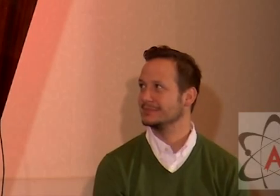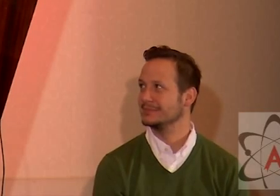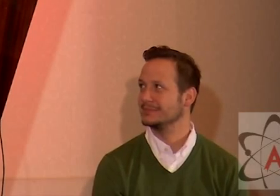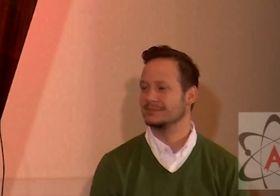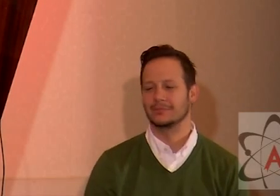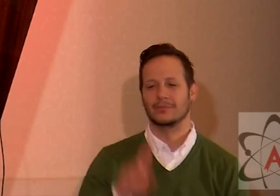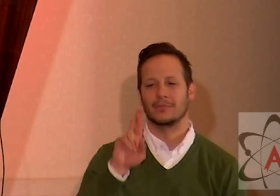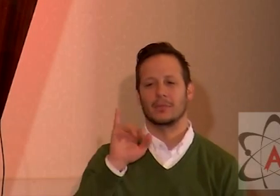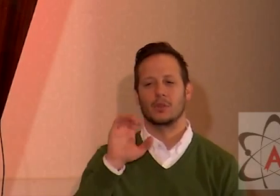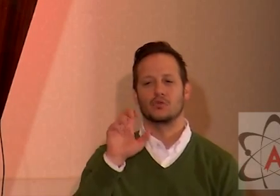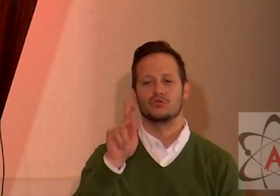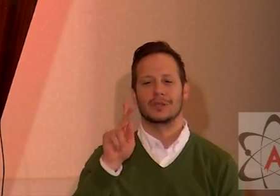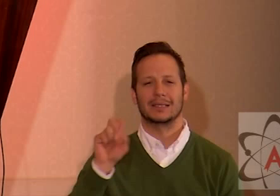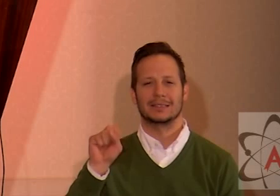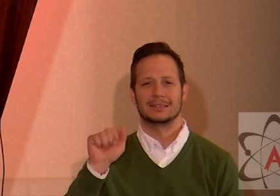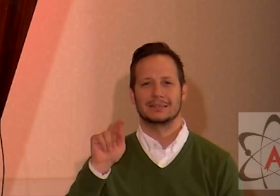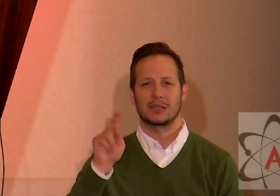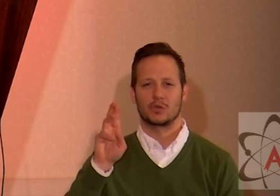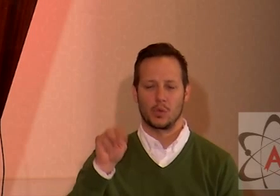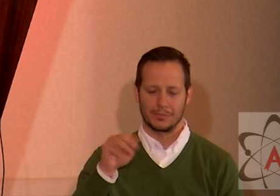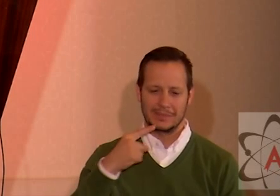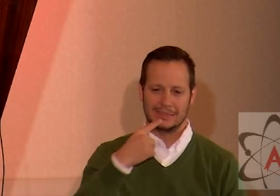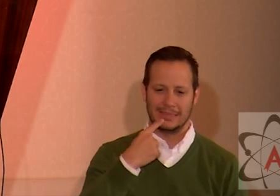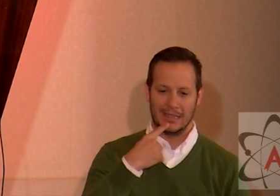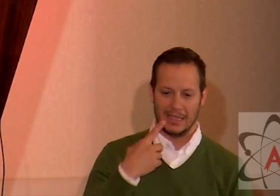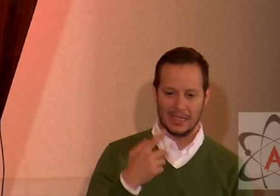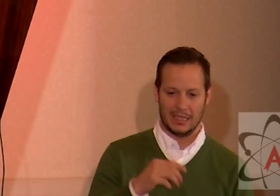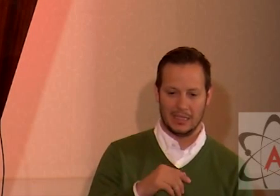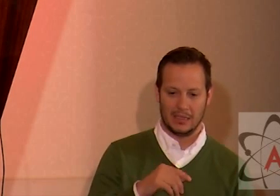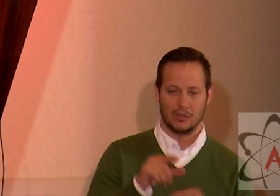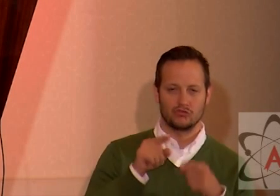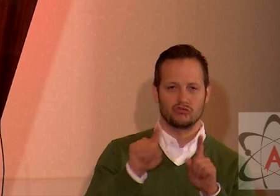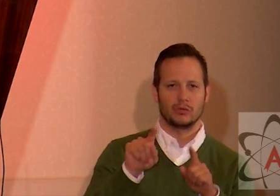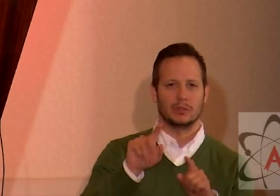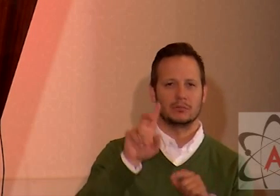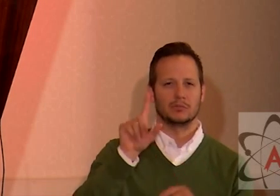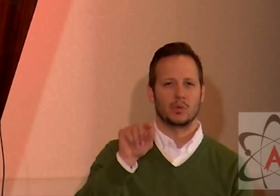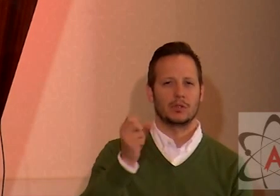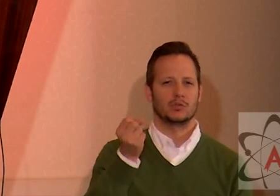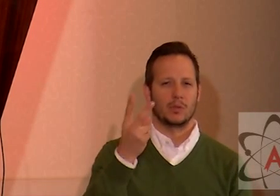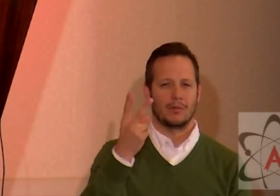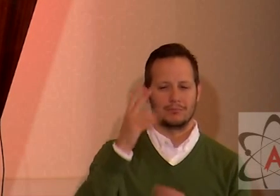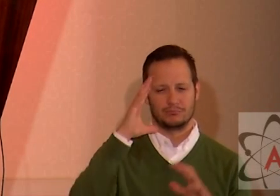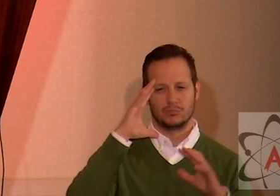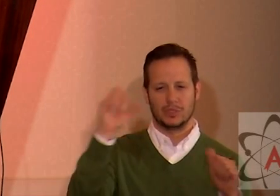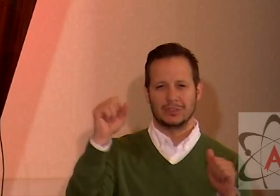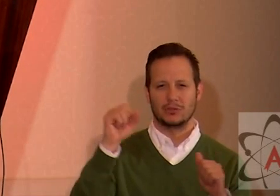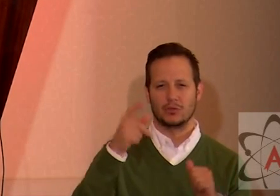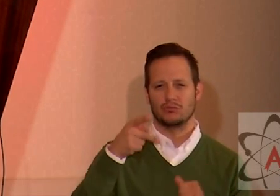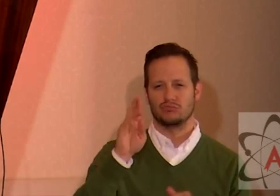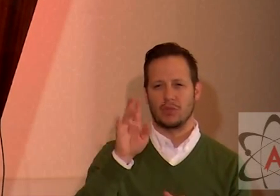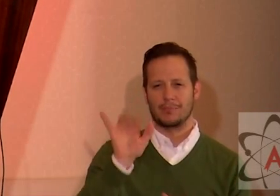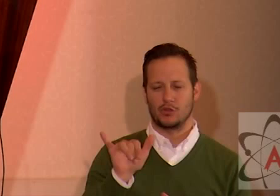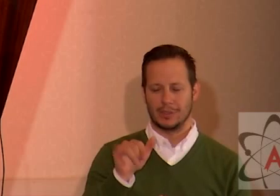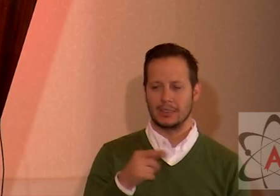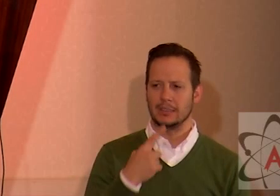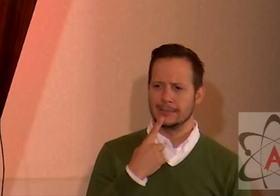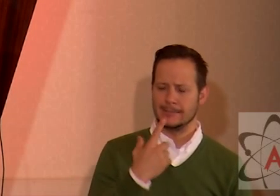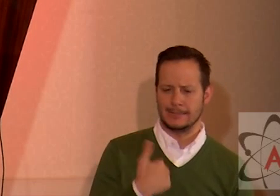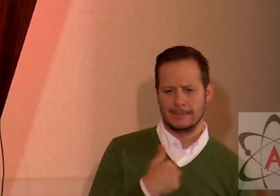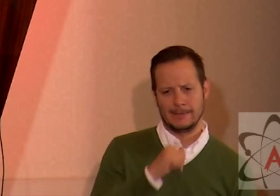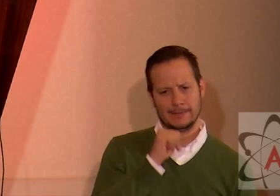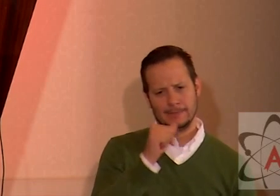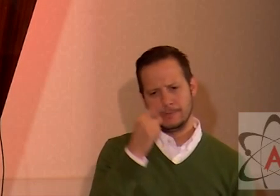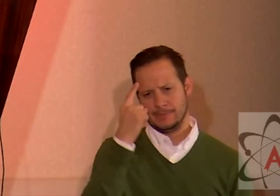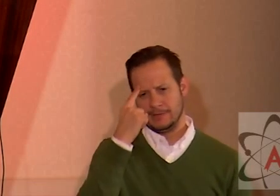Rick Santorum said during the 2012 Republican presidential campaign primary, he said he wasn't so sure it was good